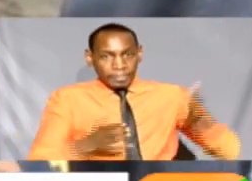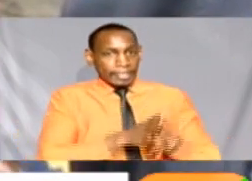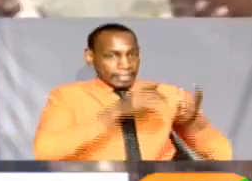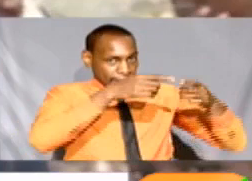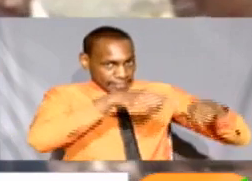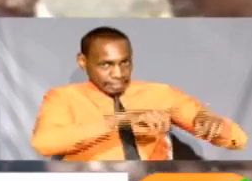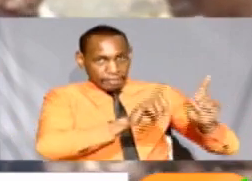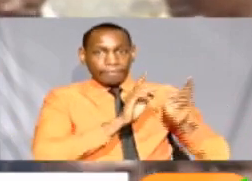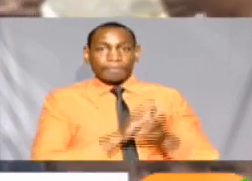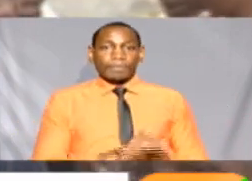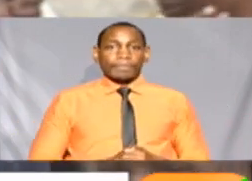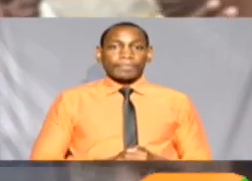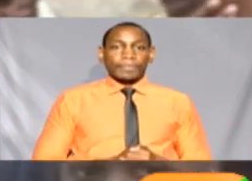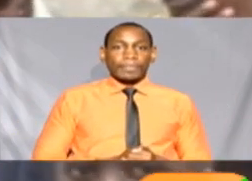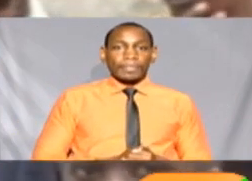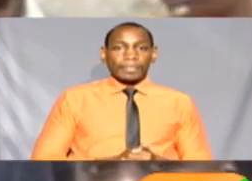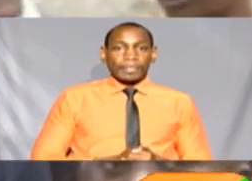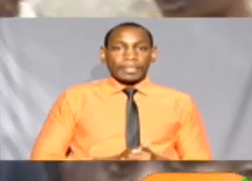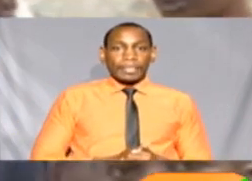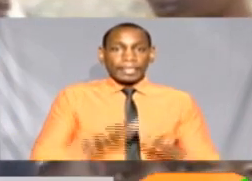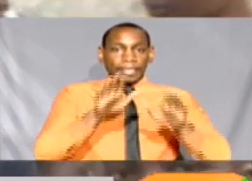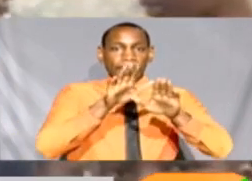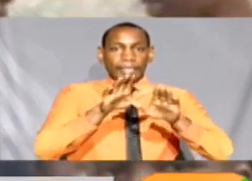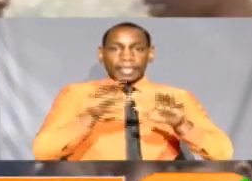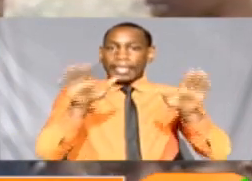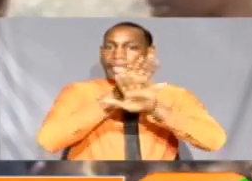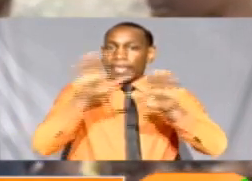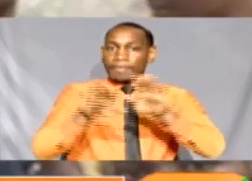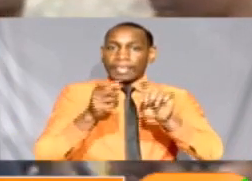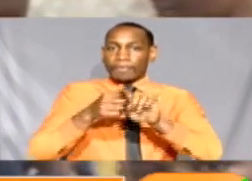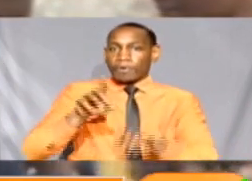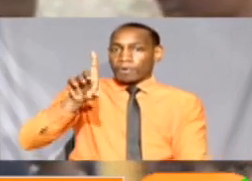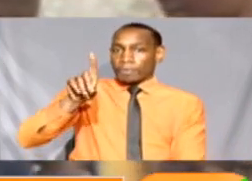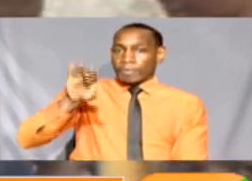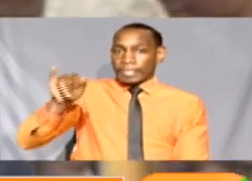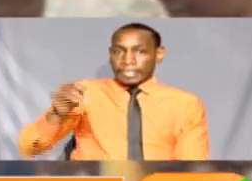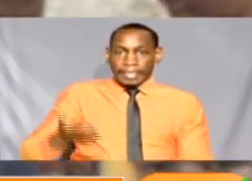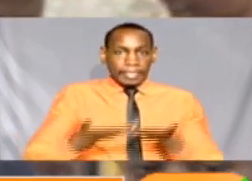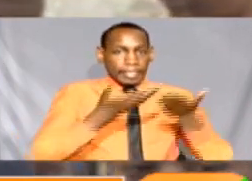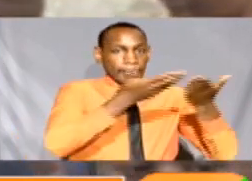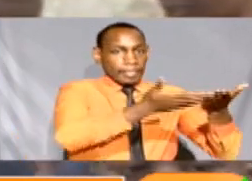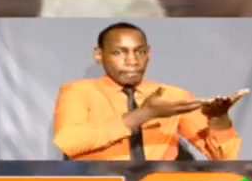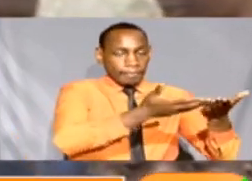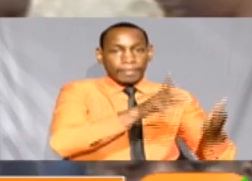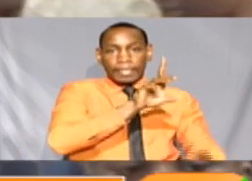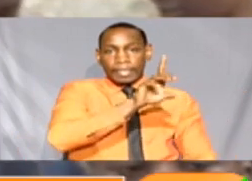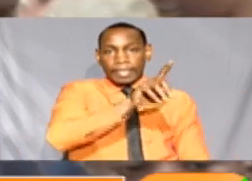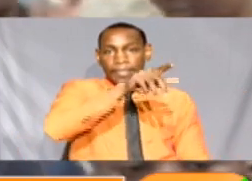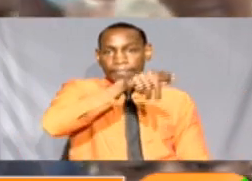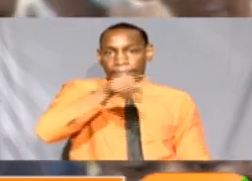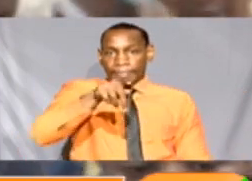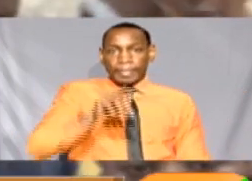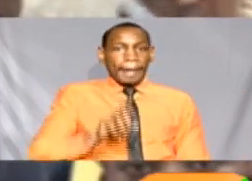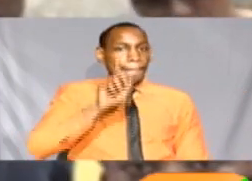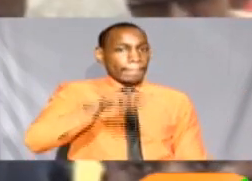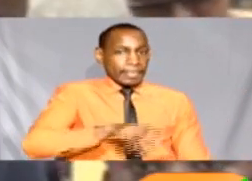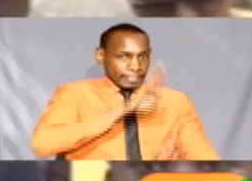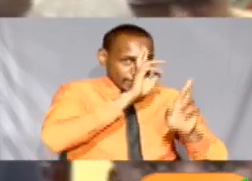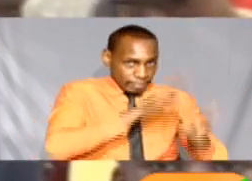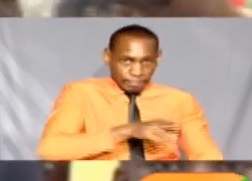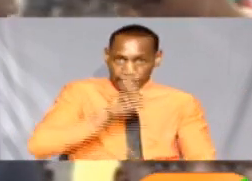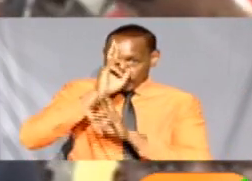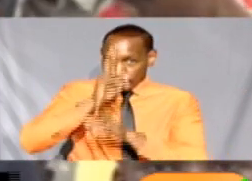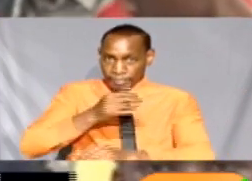yeye mwenyewe. Mambo yote ikitoka kwa DCI inaenda kwa Director of Prosecution. We have to respect